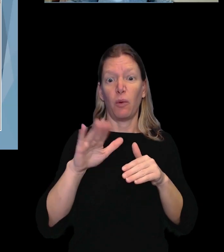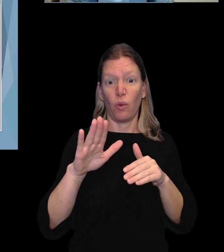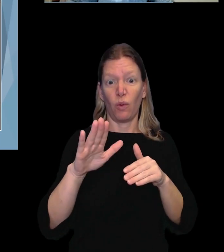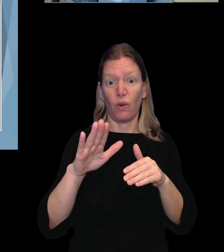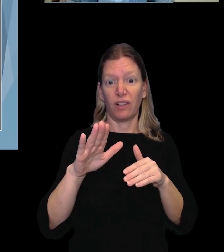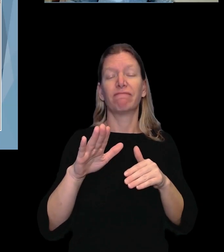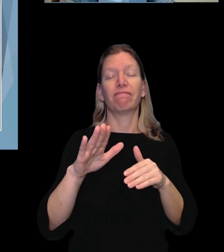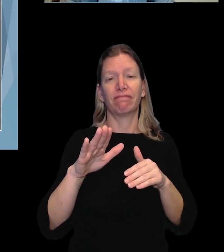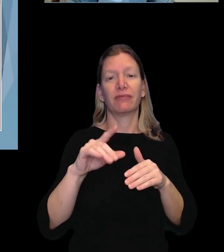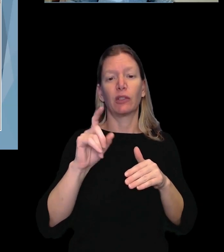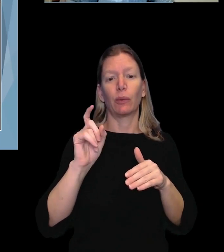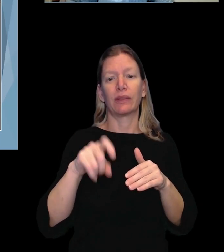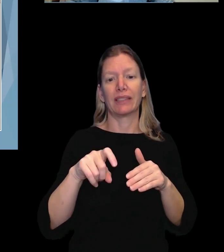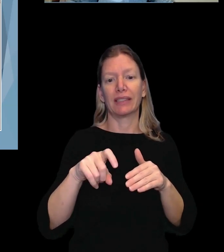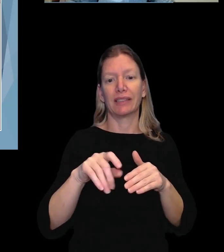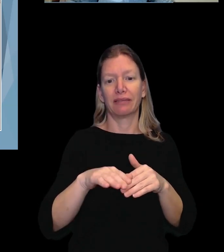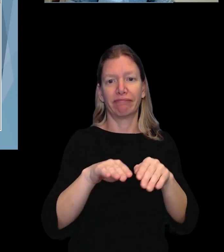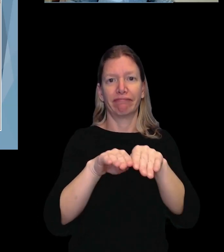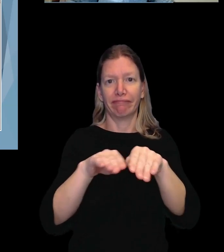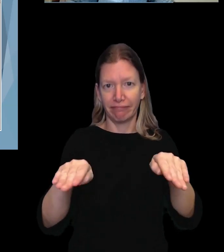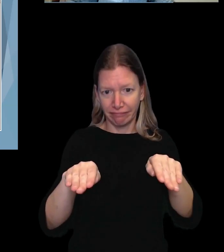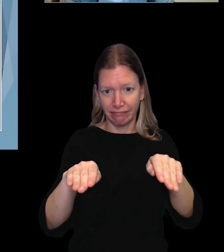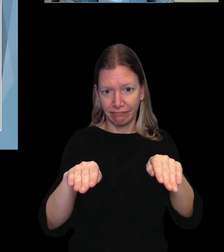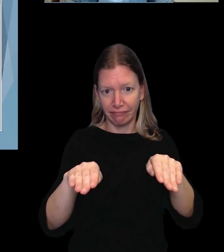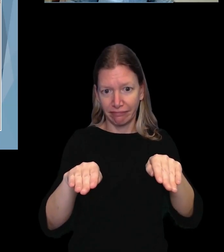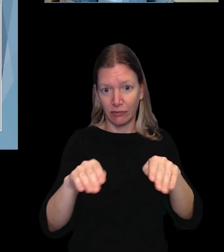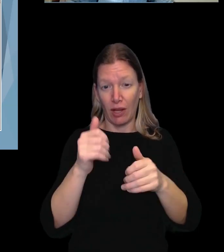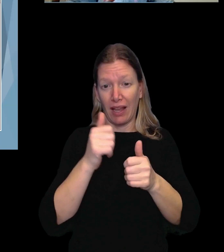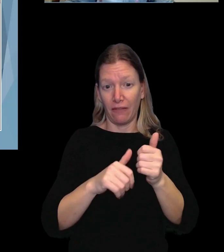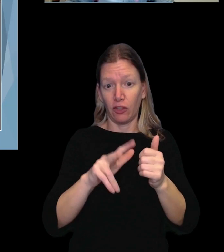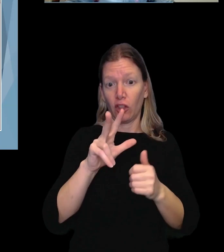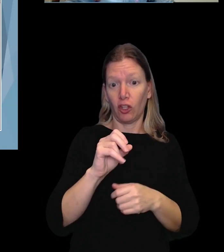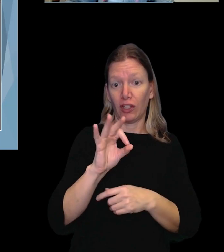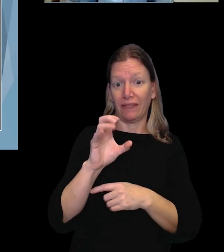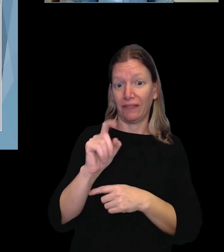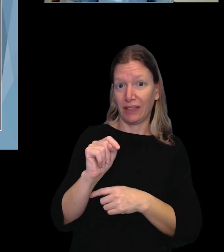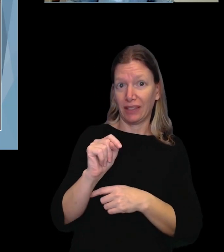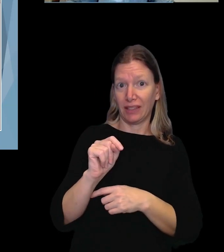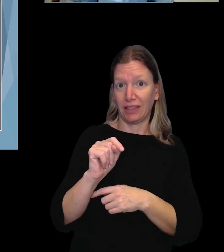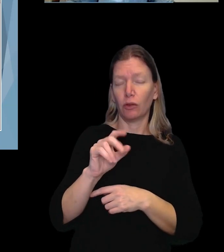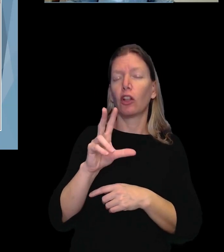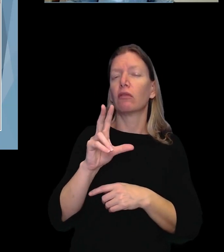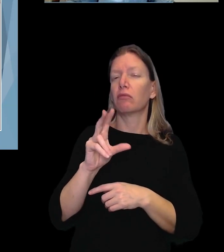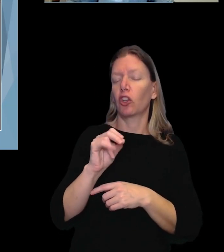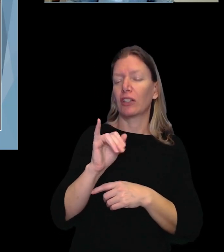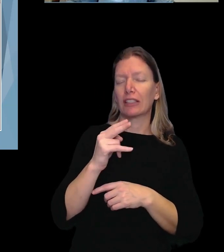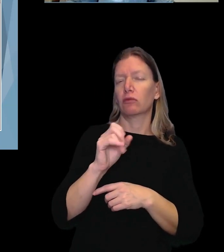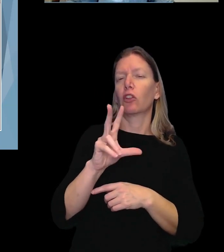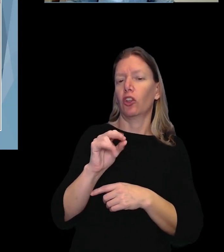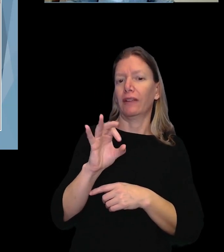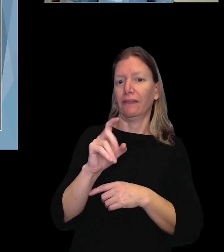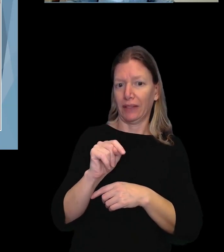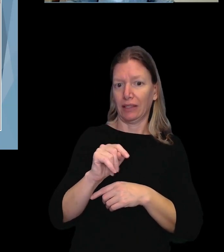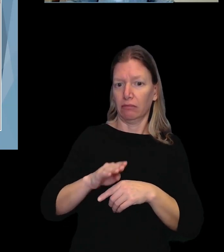30 inches in terms of the ride. So every 30 feet in terms of the rise. So every 30 feet for a ramp that